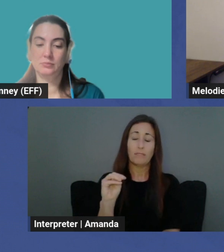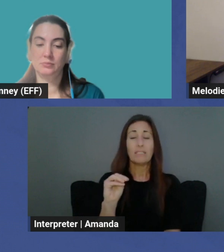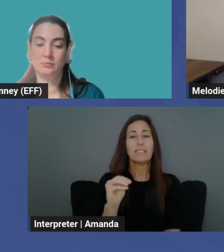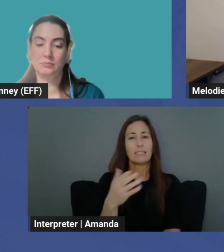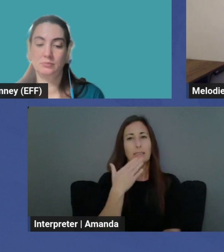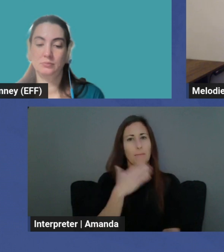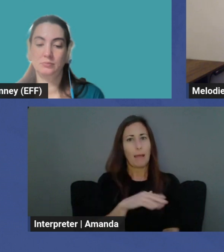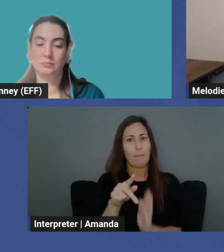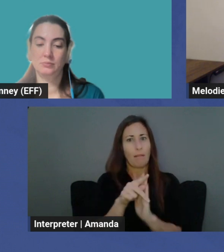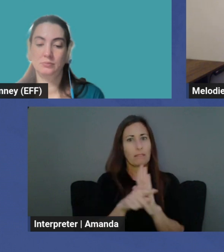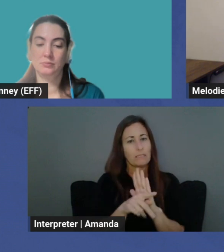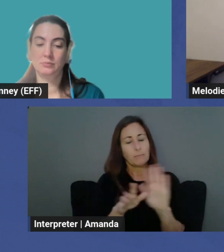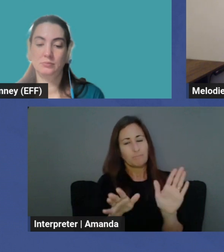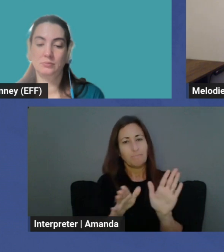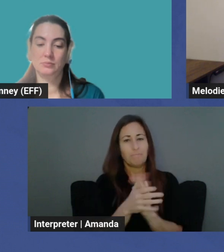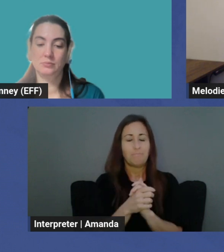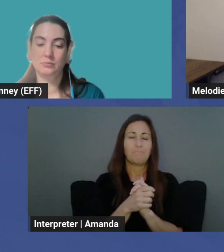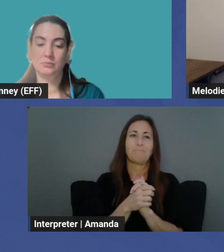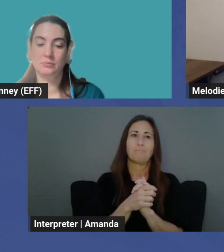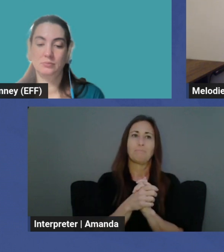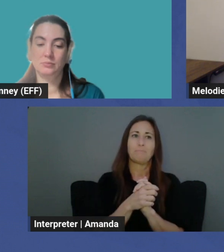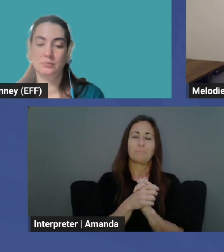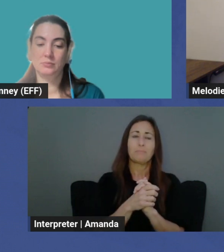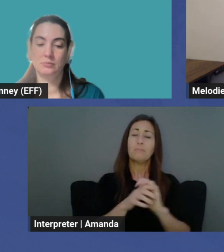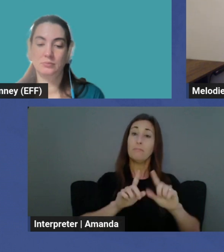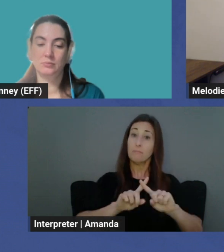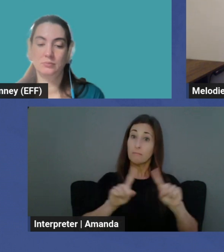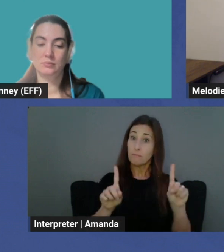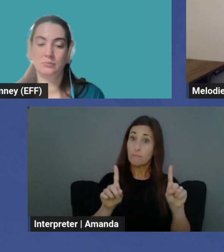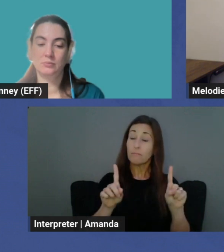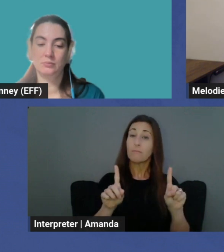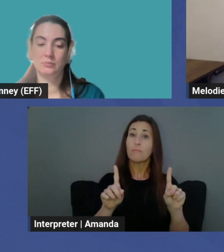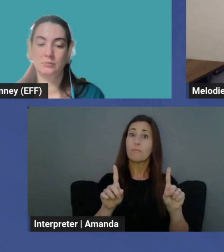policy. But, we're